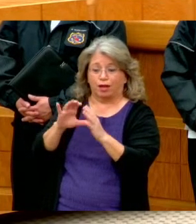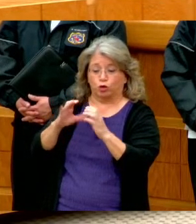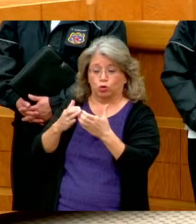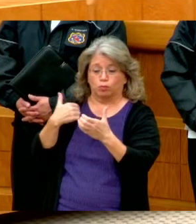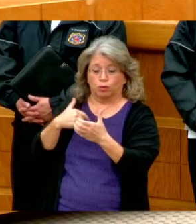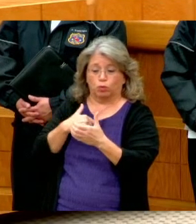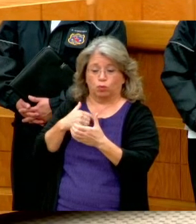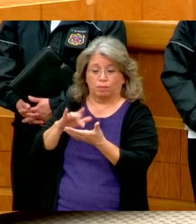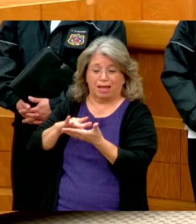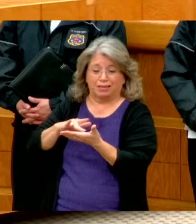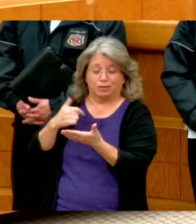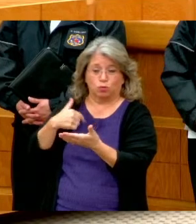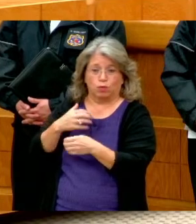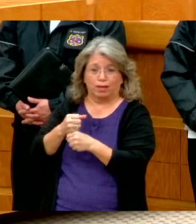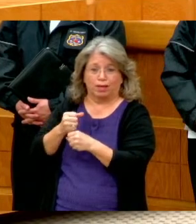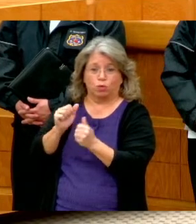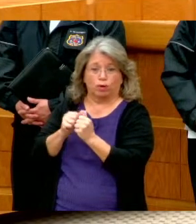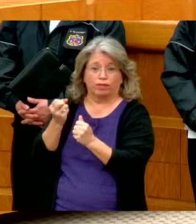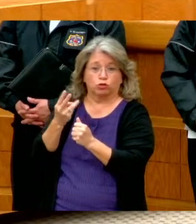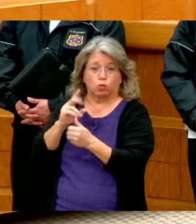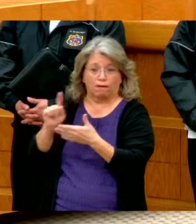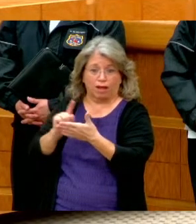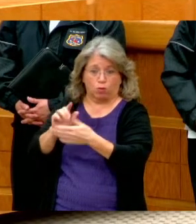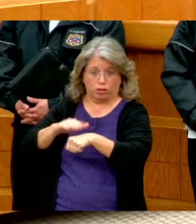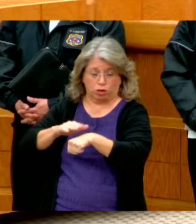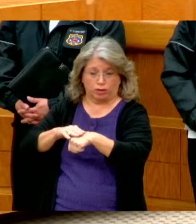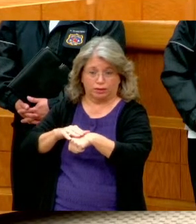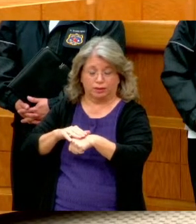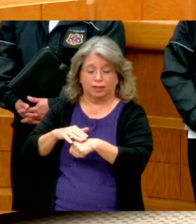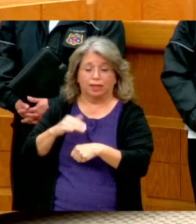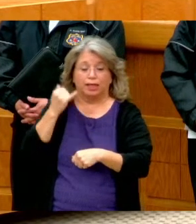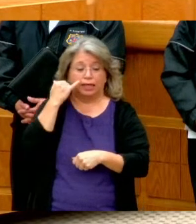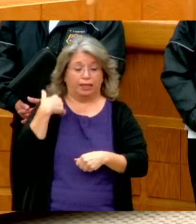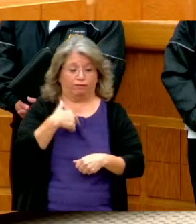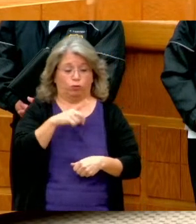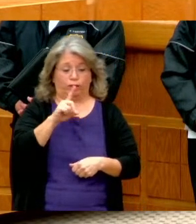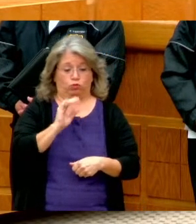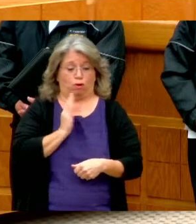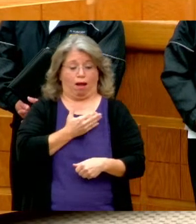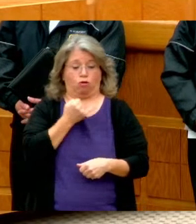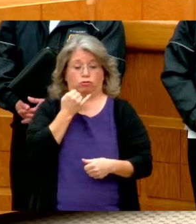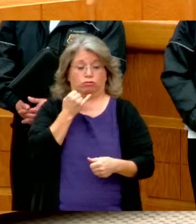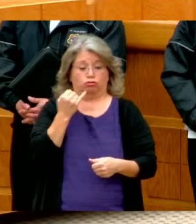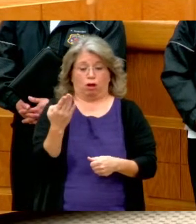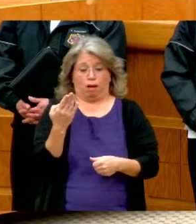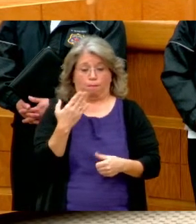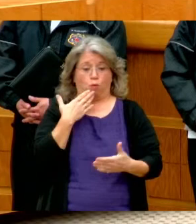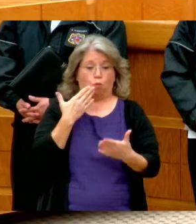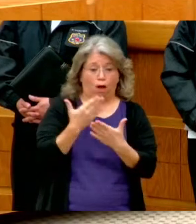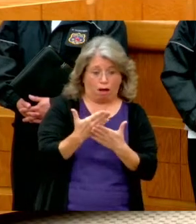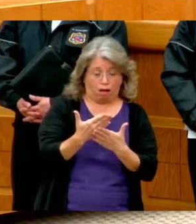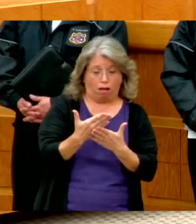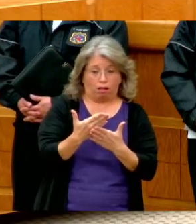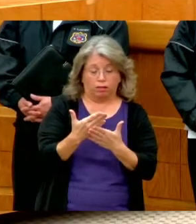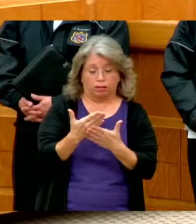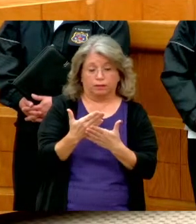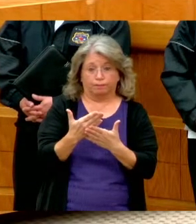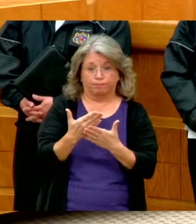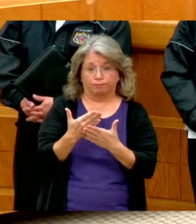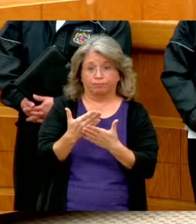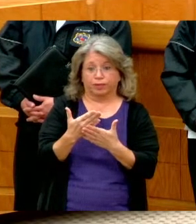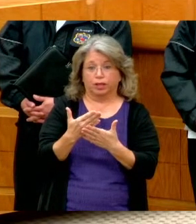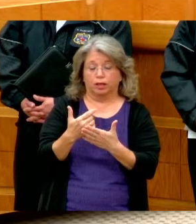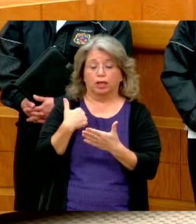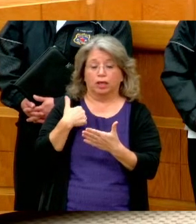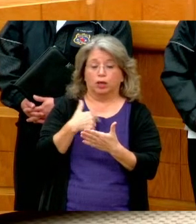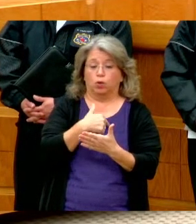well, there's a lot of pressure on us to do it well. That's why we spent all day yesterday at the fairgrounds. We're going to have